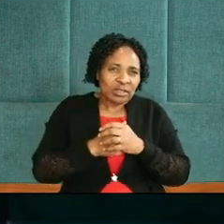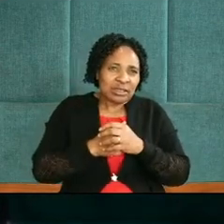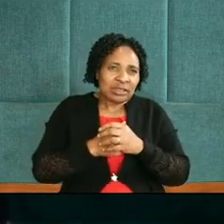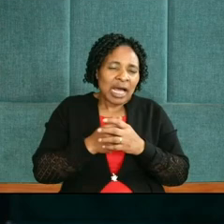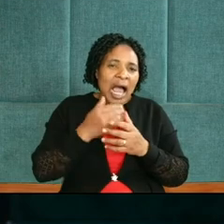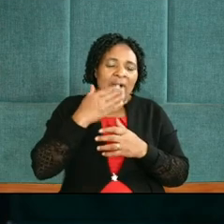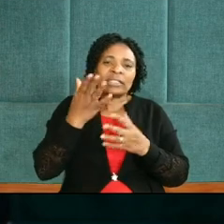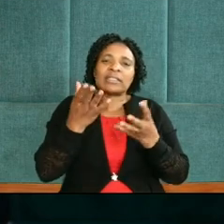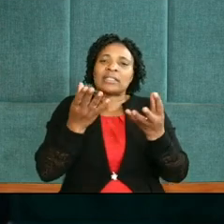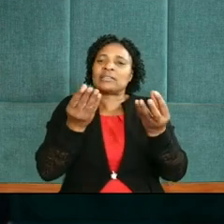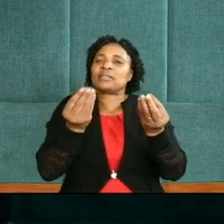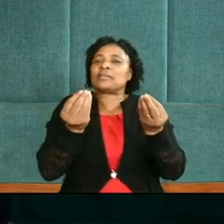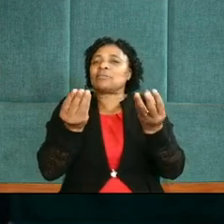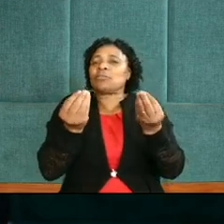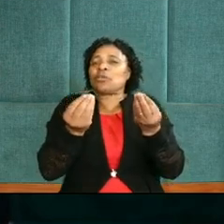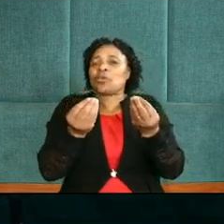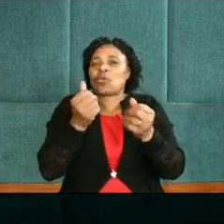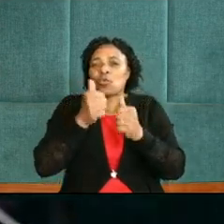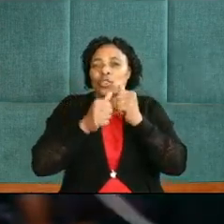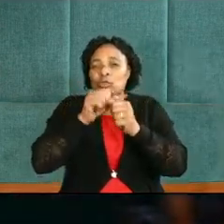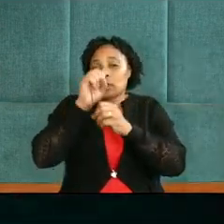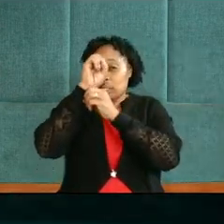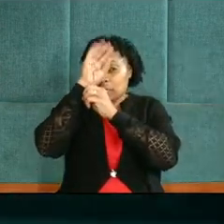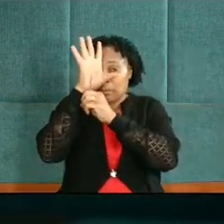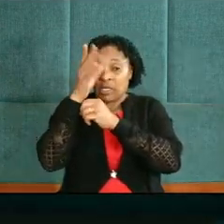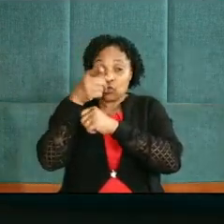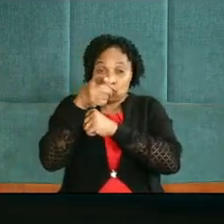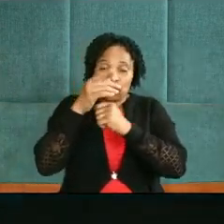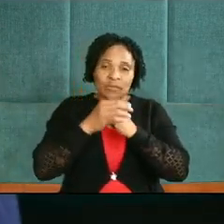is so simple, it blows your mind. Here's it.